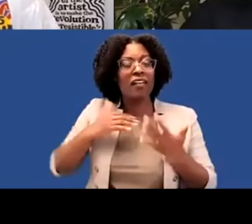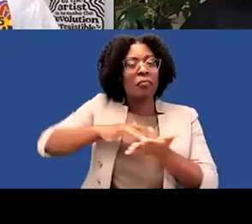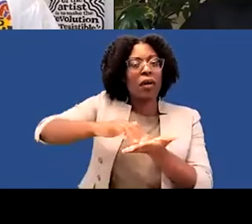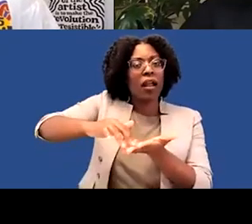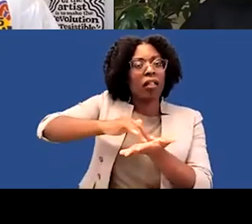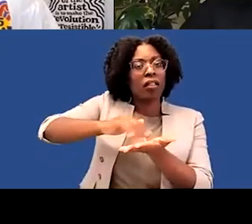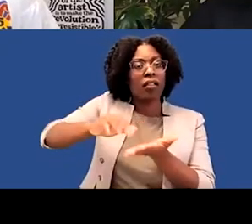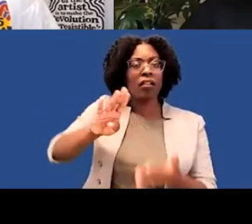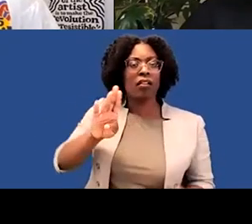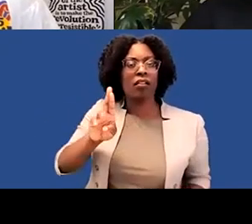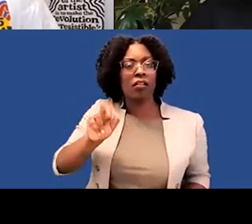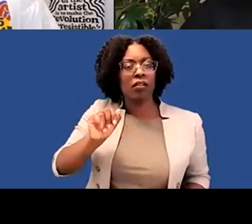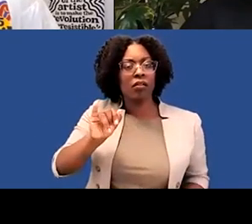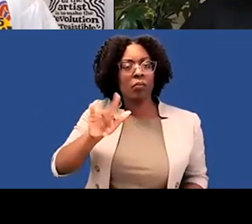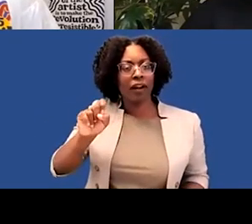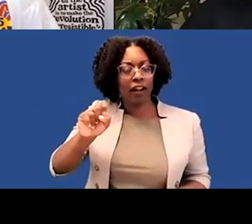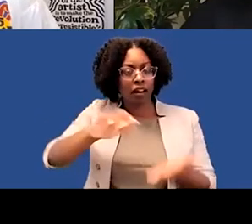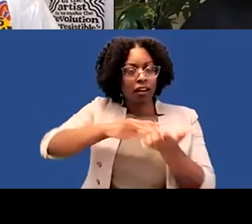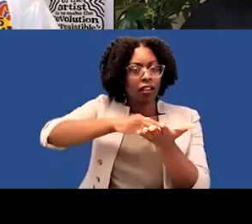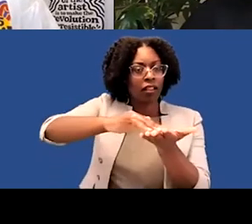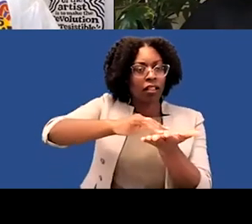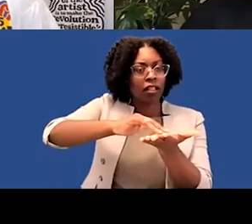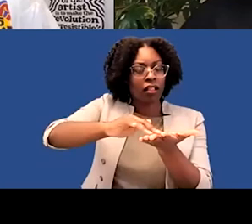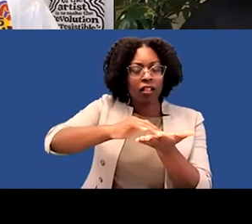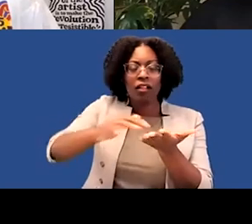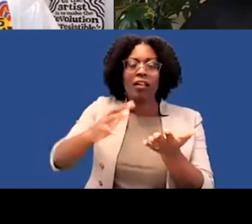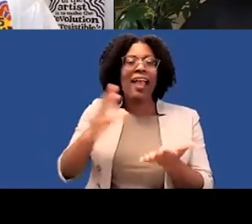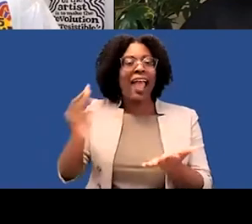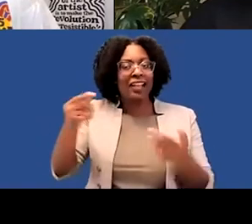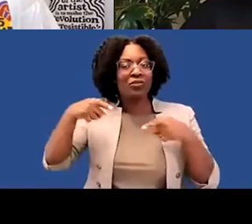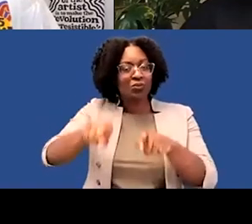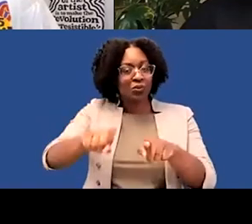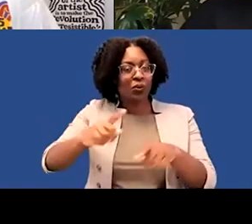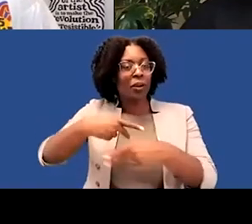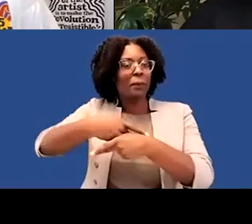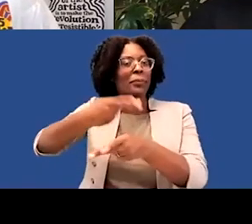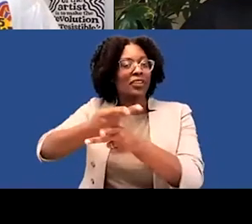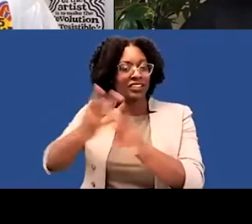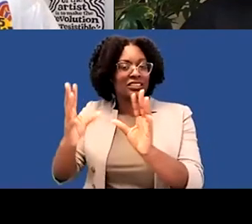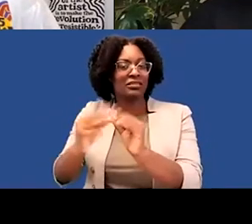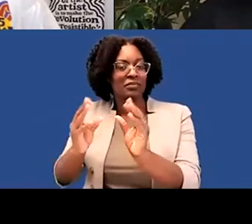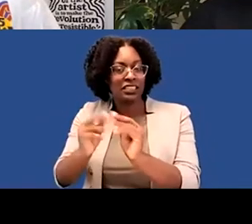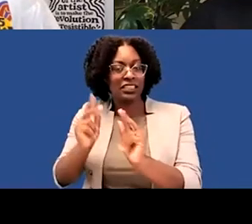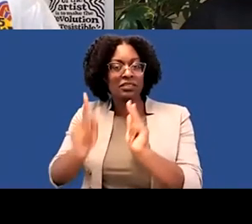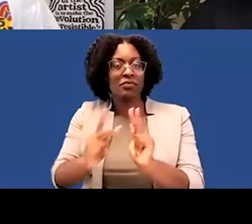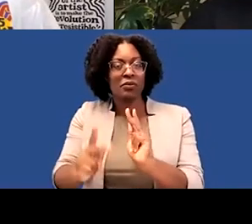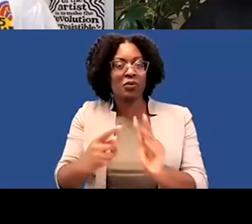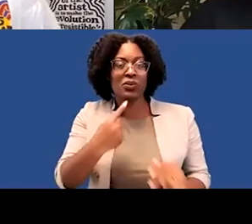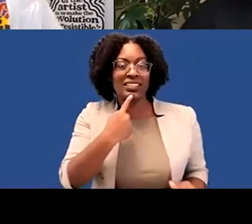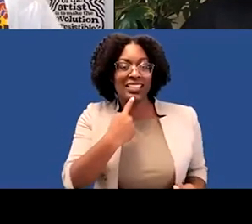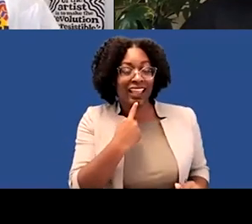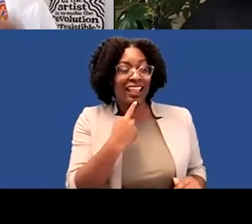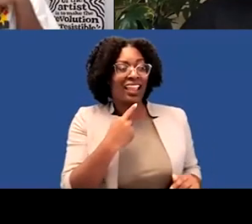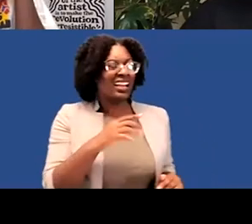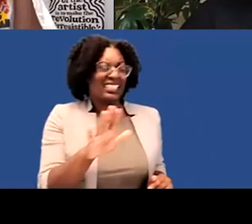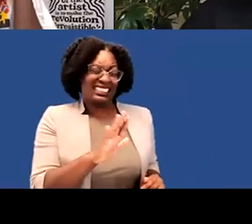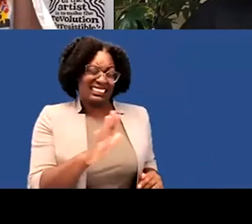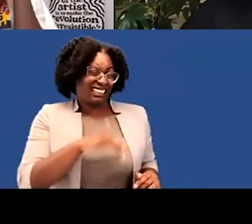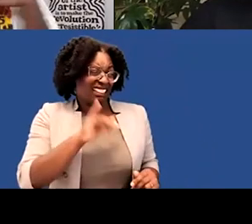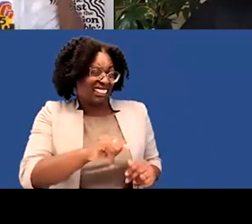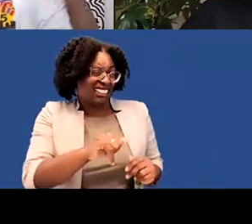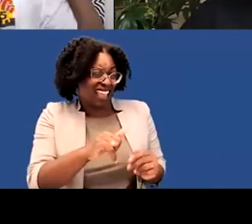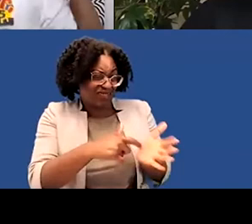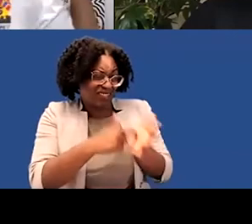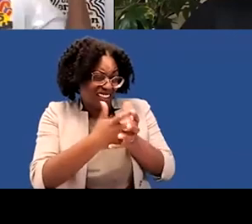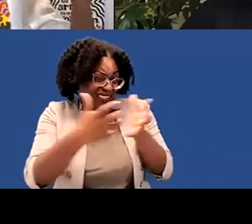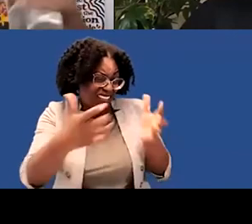and people were like, this is going to be really expensive and take a lot of time. And we don't know if we can do it. And we'd be like, yes, but can you do it though? You know, we always